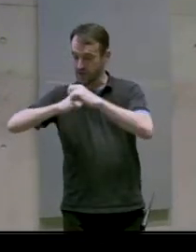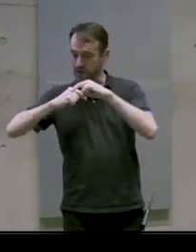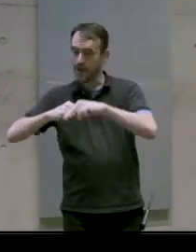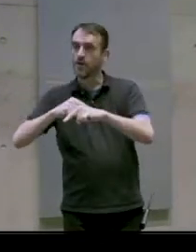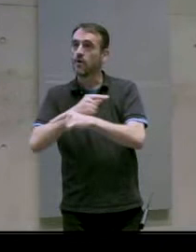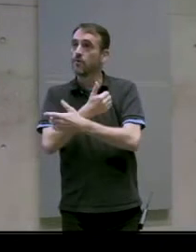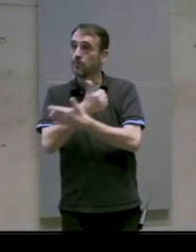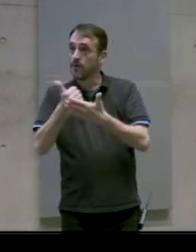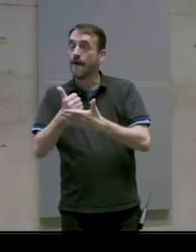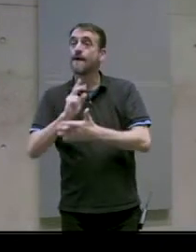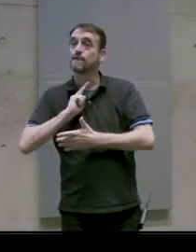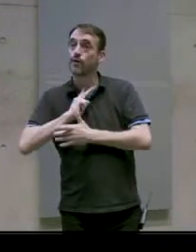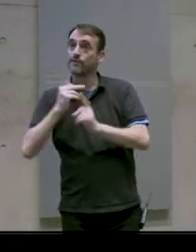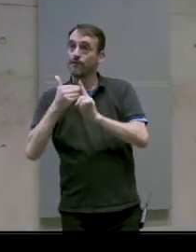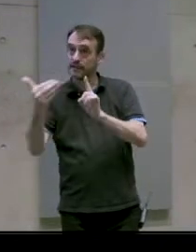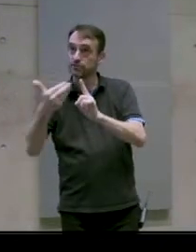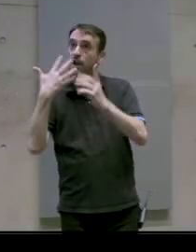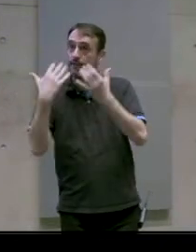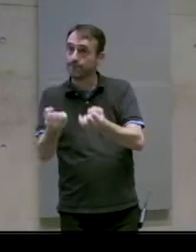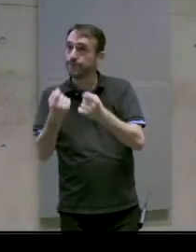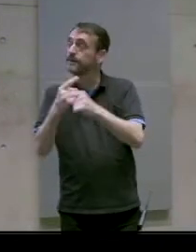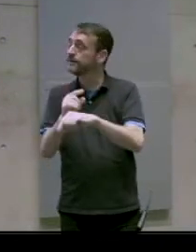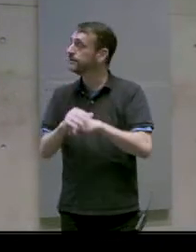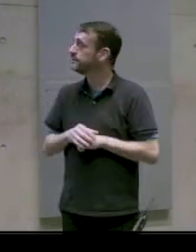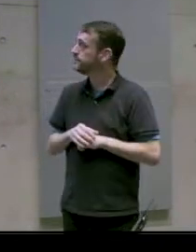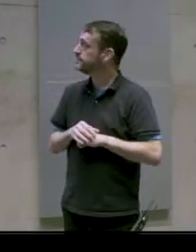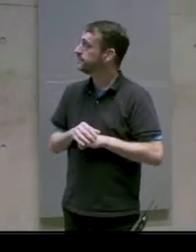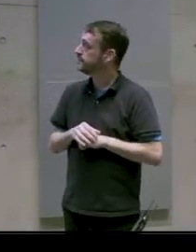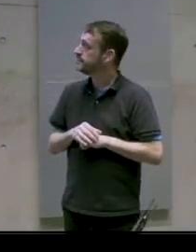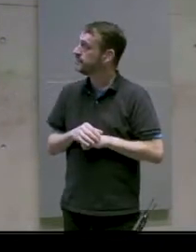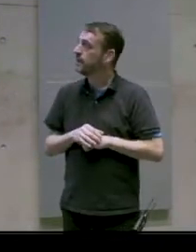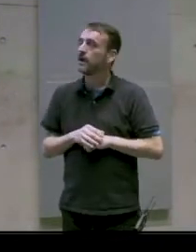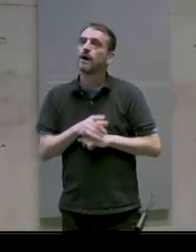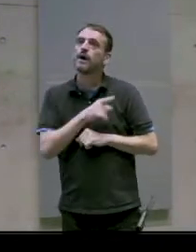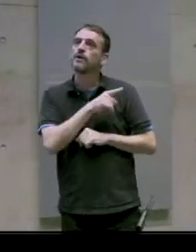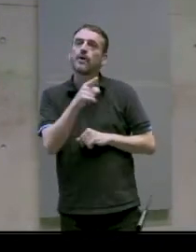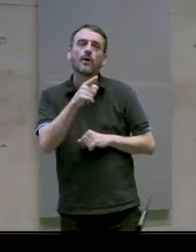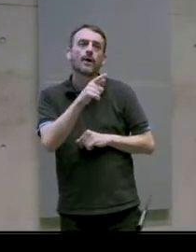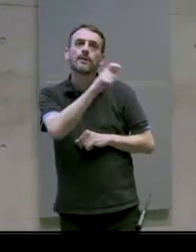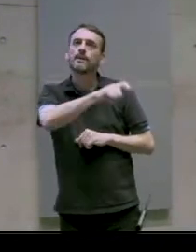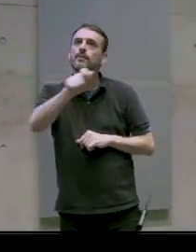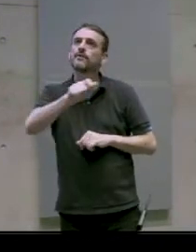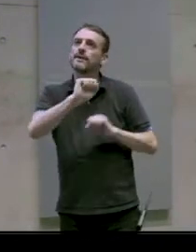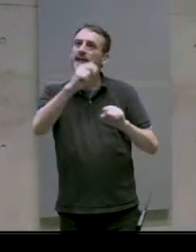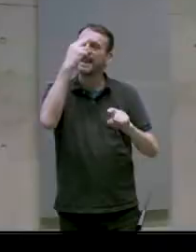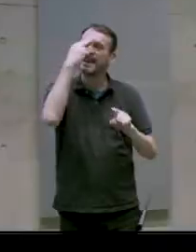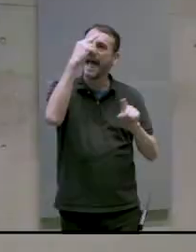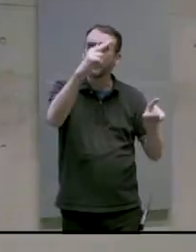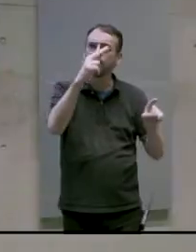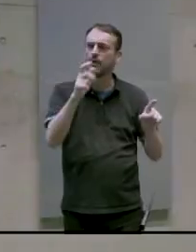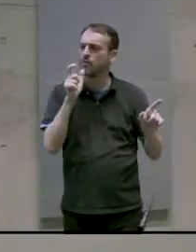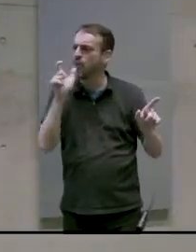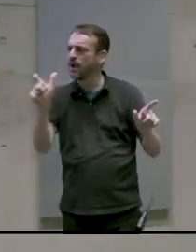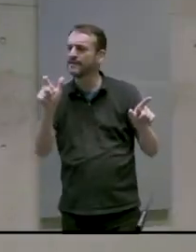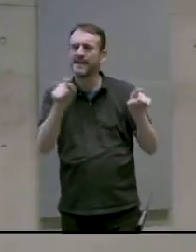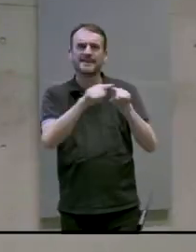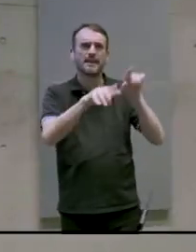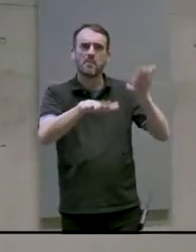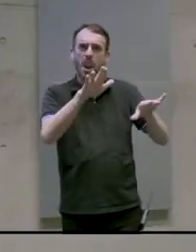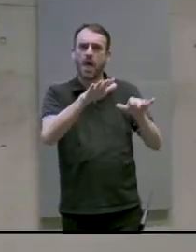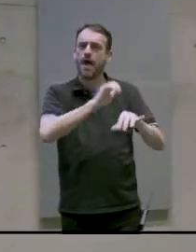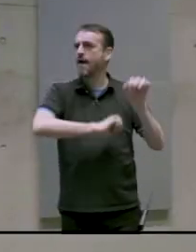recognition, but obviously avoid people's names that are very similar or words that are very similar, because that would be